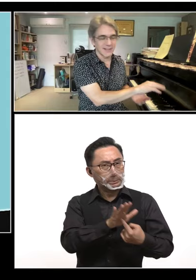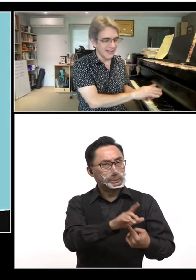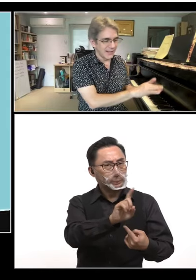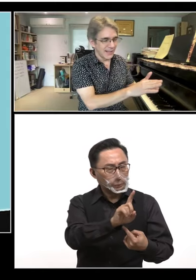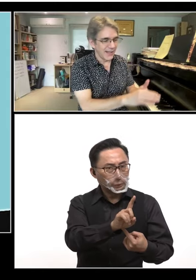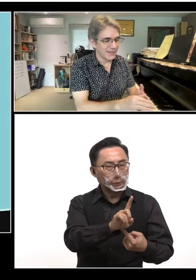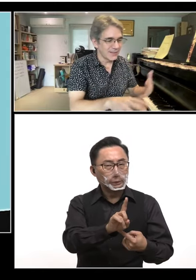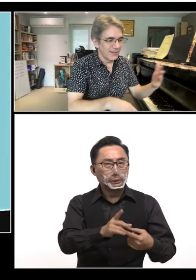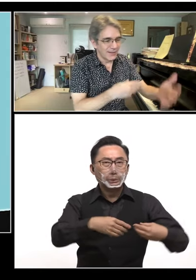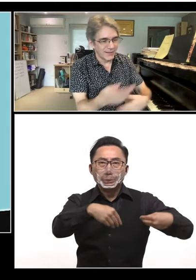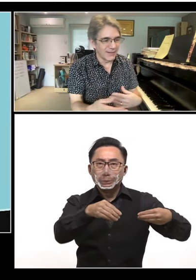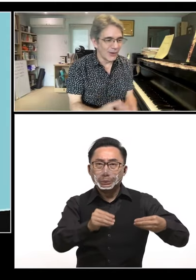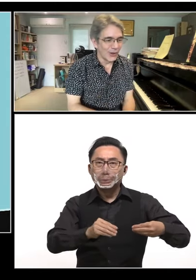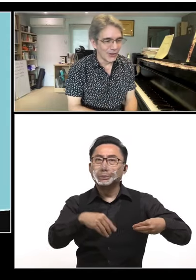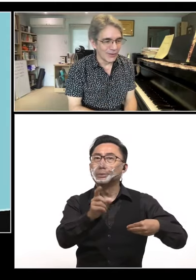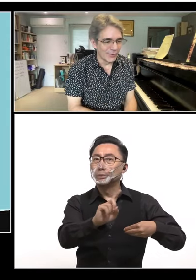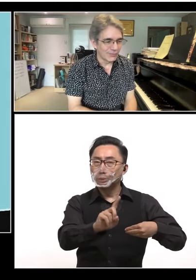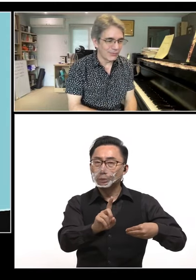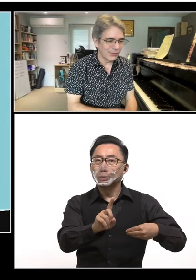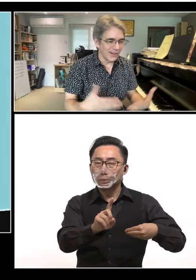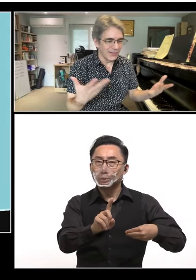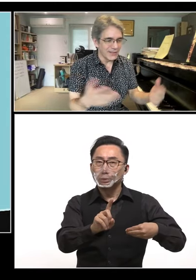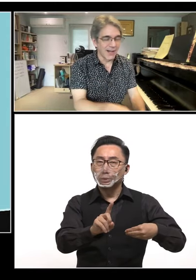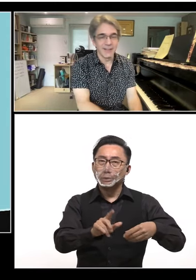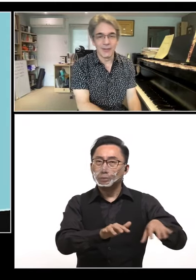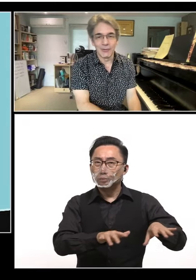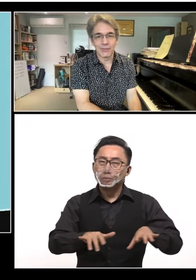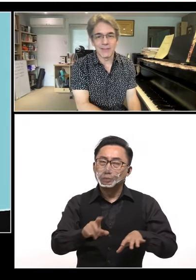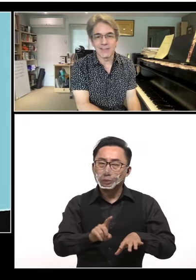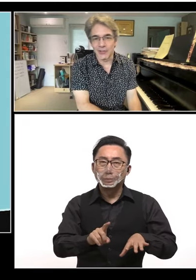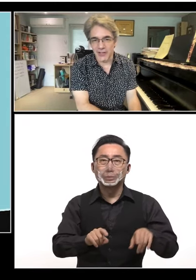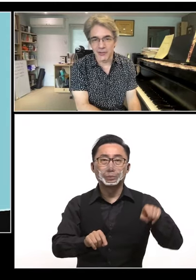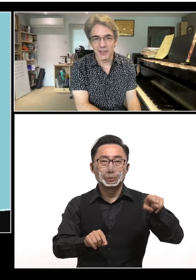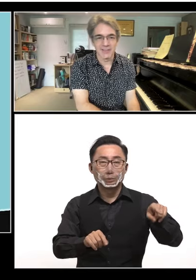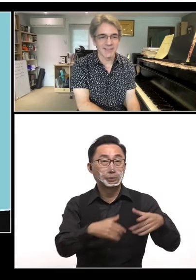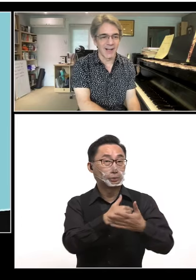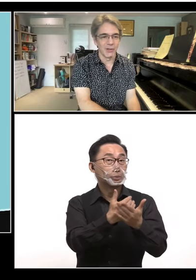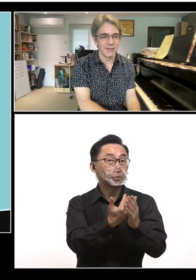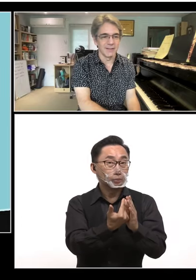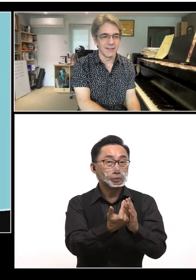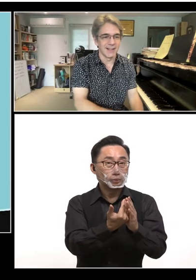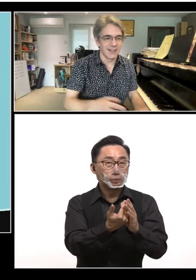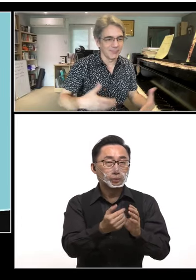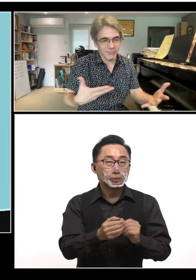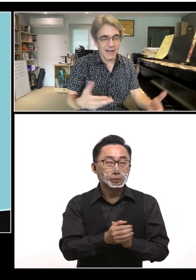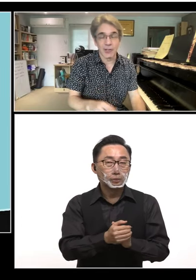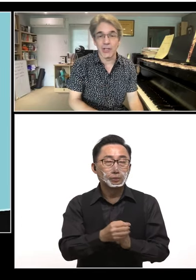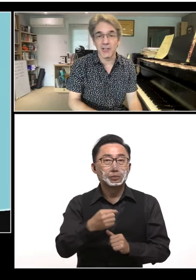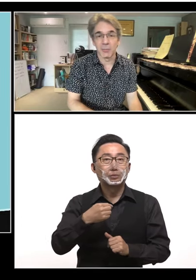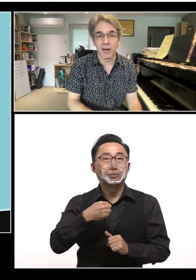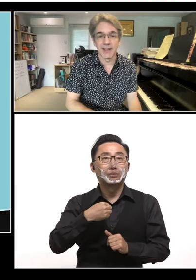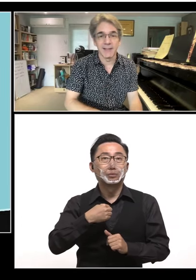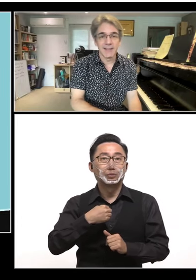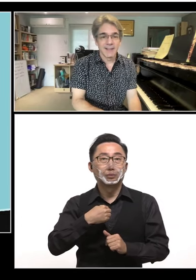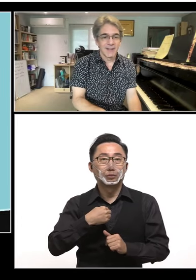wrist. And all of these kind of suggestions, I would have to